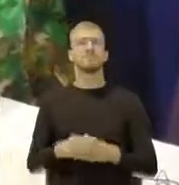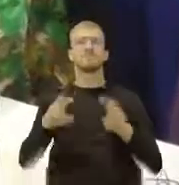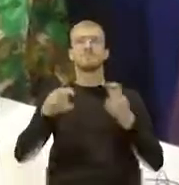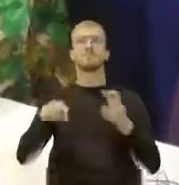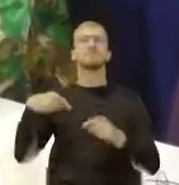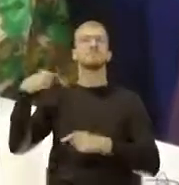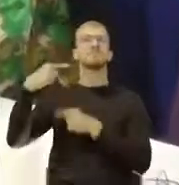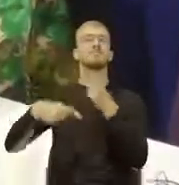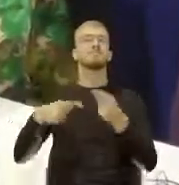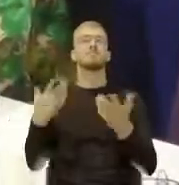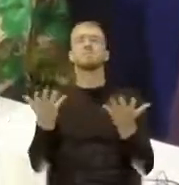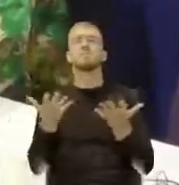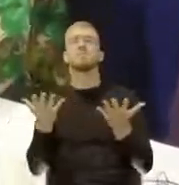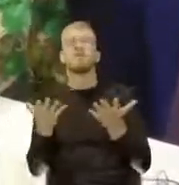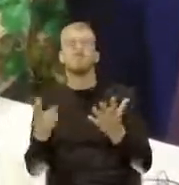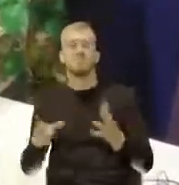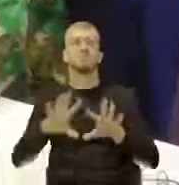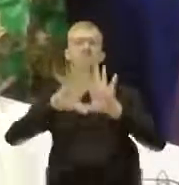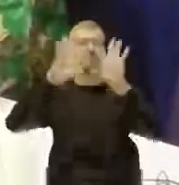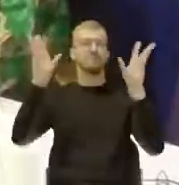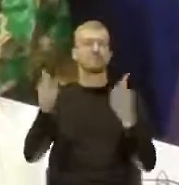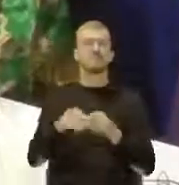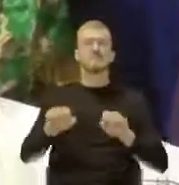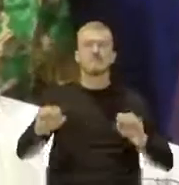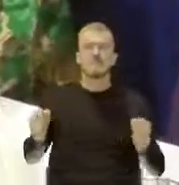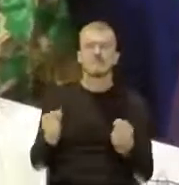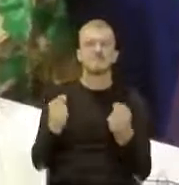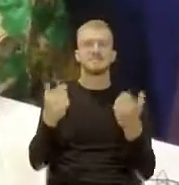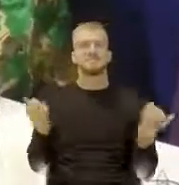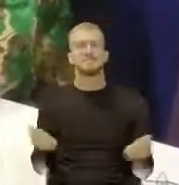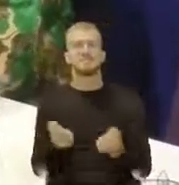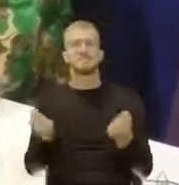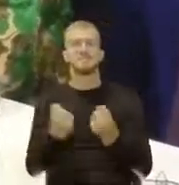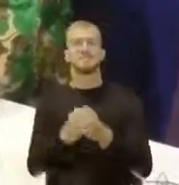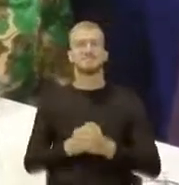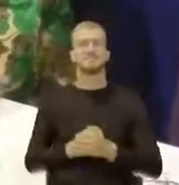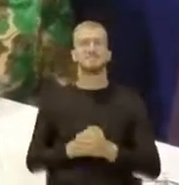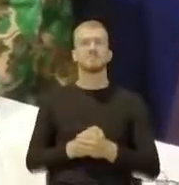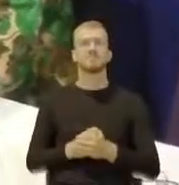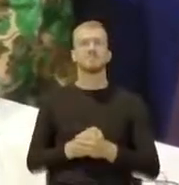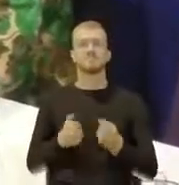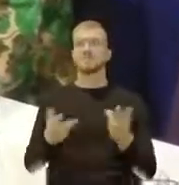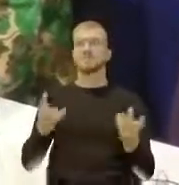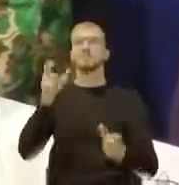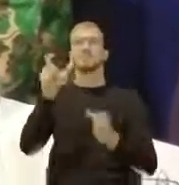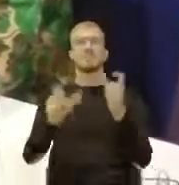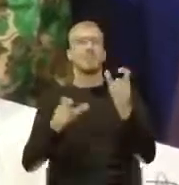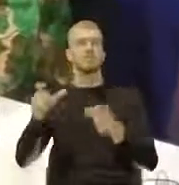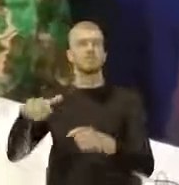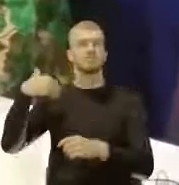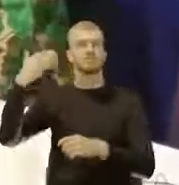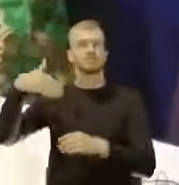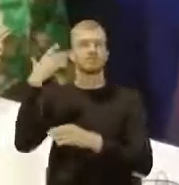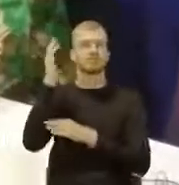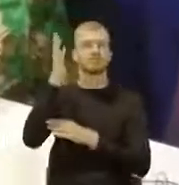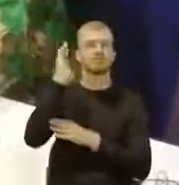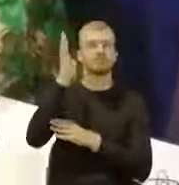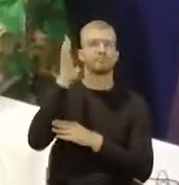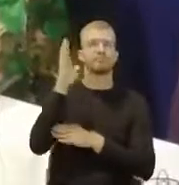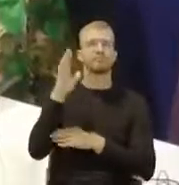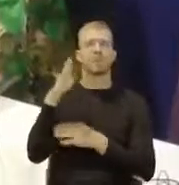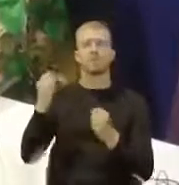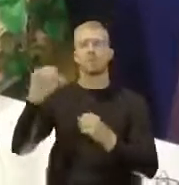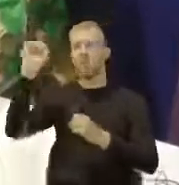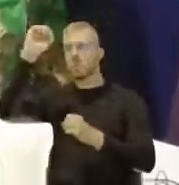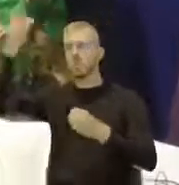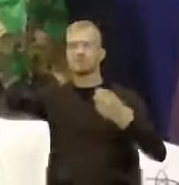so many. We heard from UITP, we heard from GAP, from PSI and others. And I think that's, as Adriana said, it's not usual, but it's